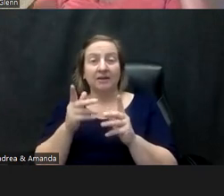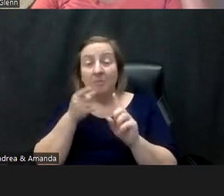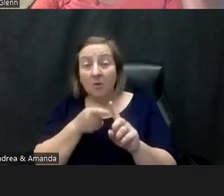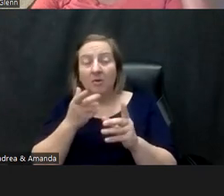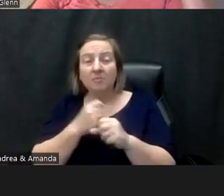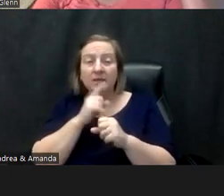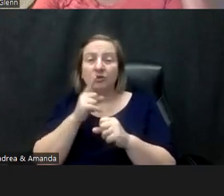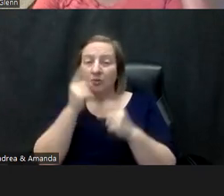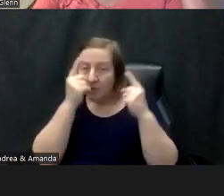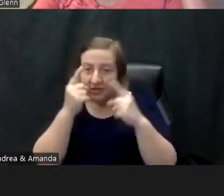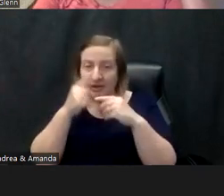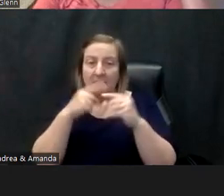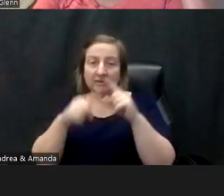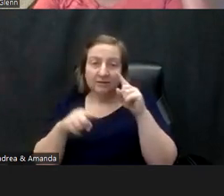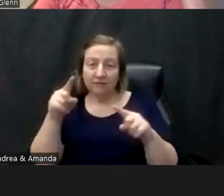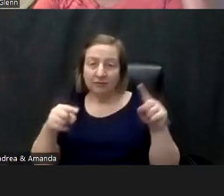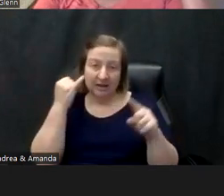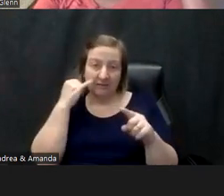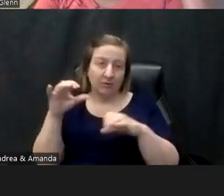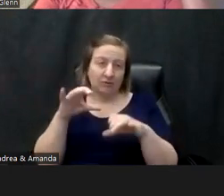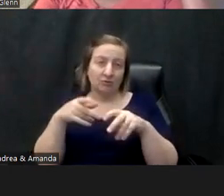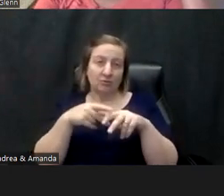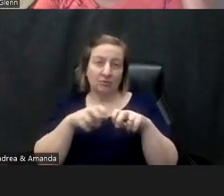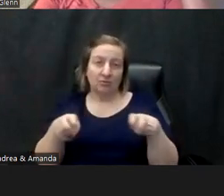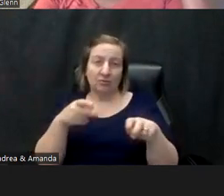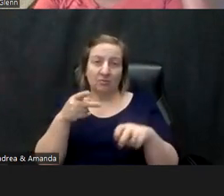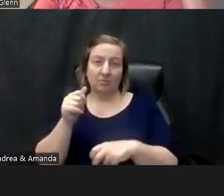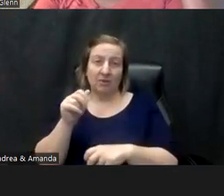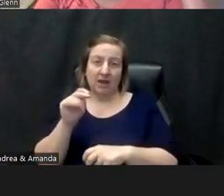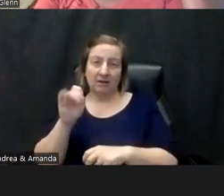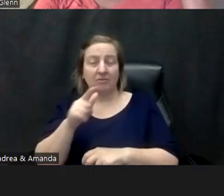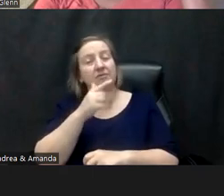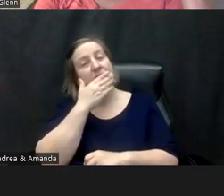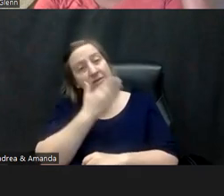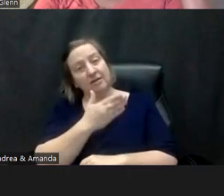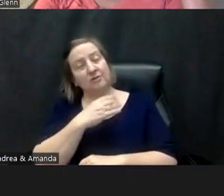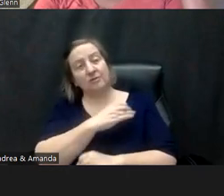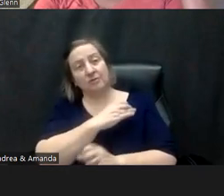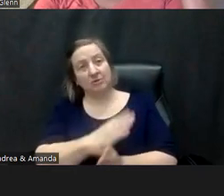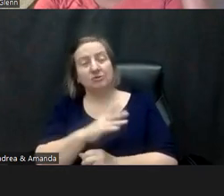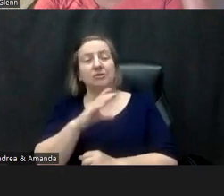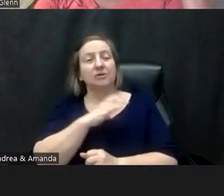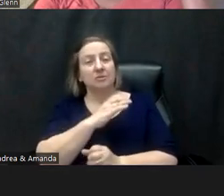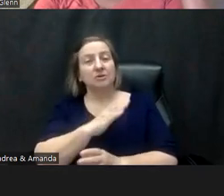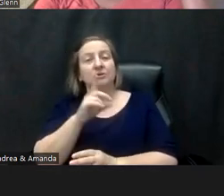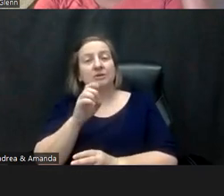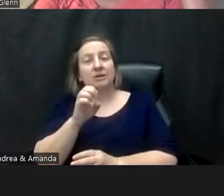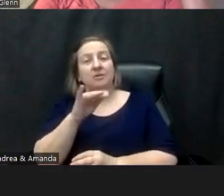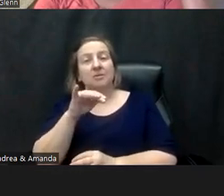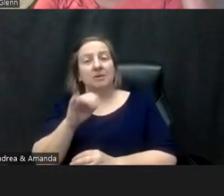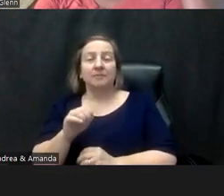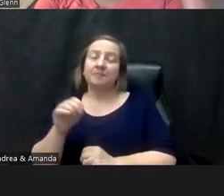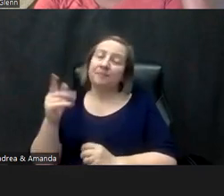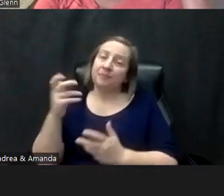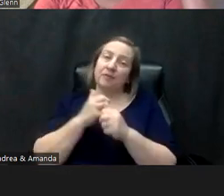about diversity if we're going to do the panel thing. Thank you, Commissioner. Commissioner Debbie? I just wanted